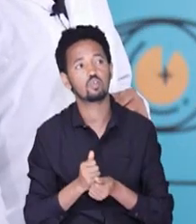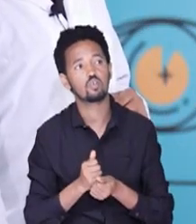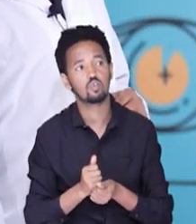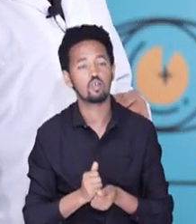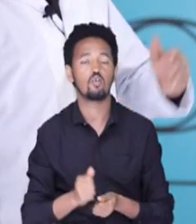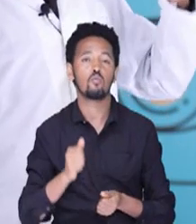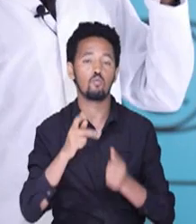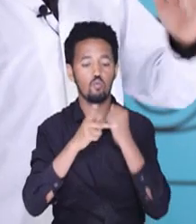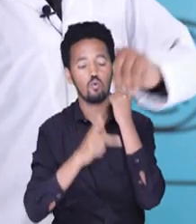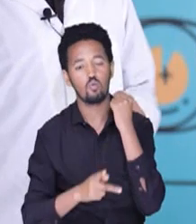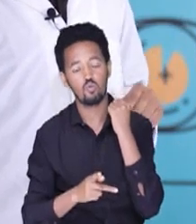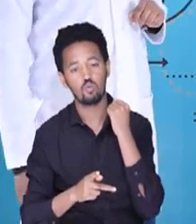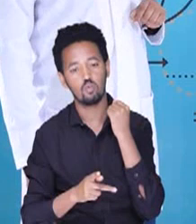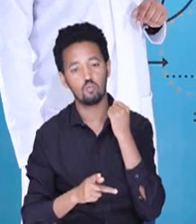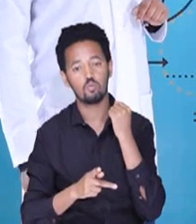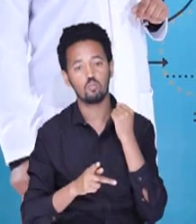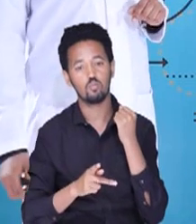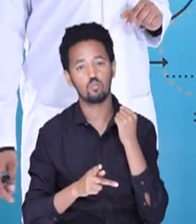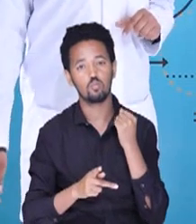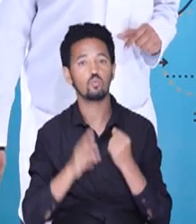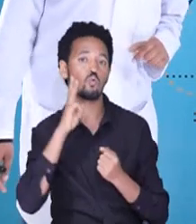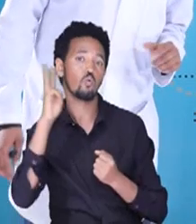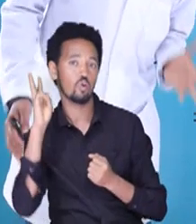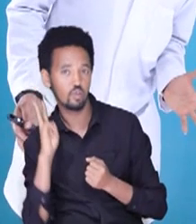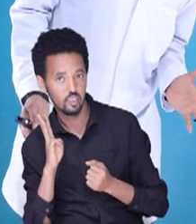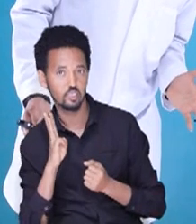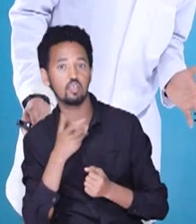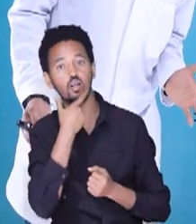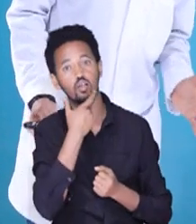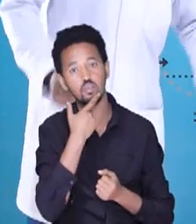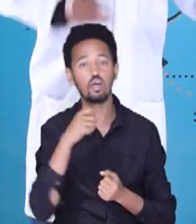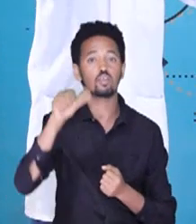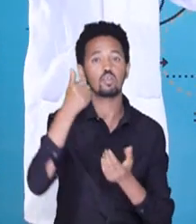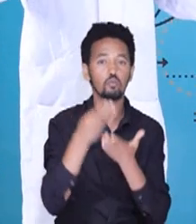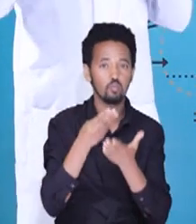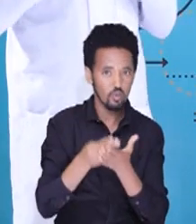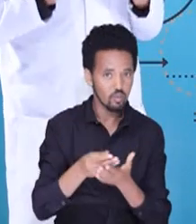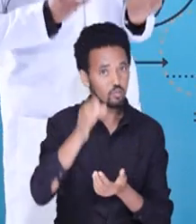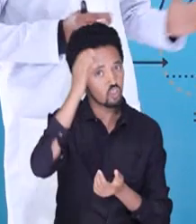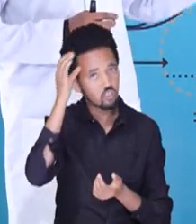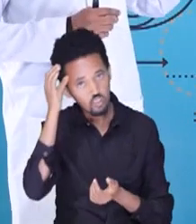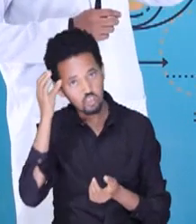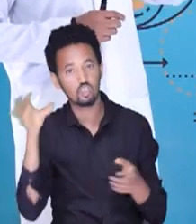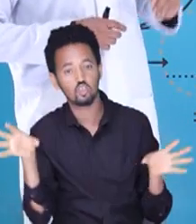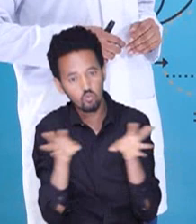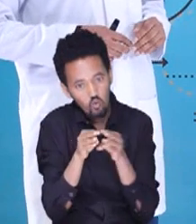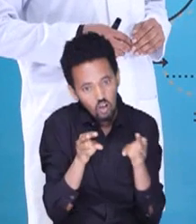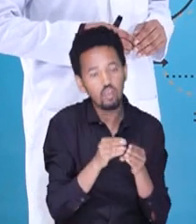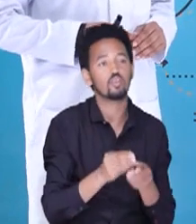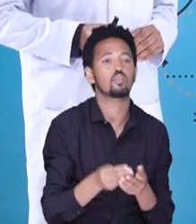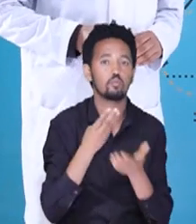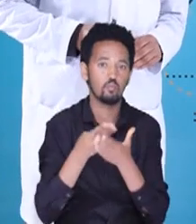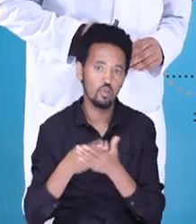the foreign policy of England. The other one, money. Charles collected money